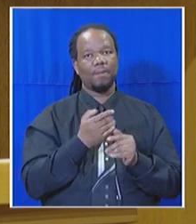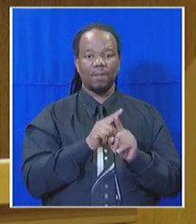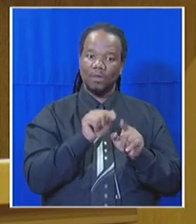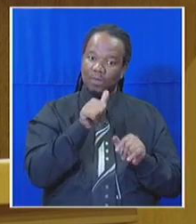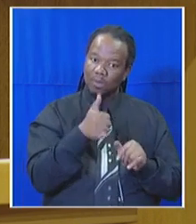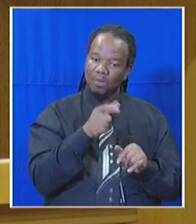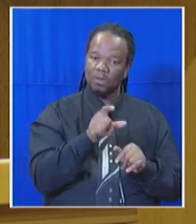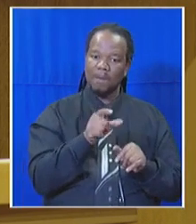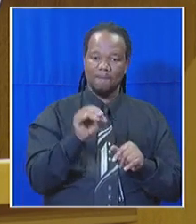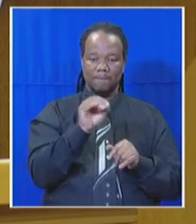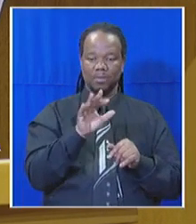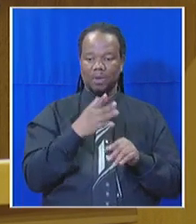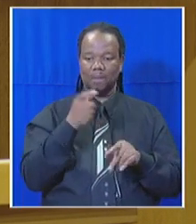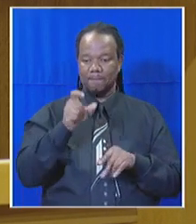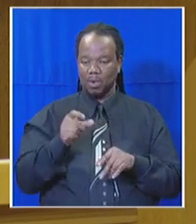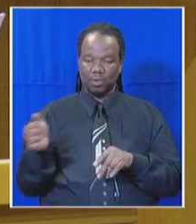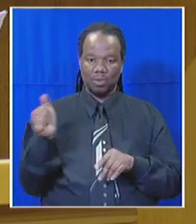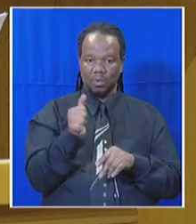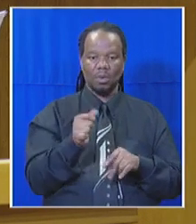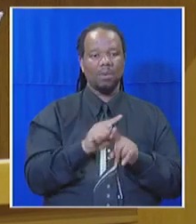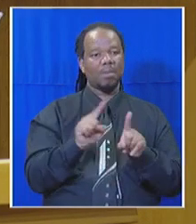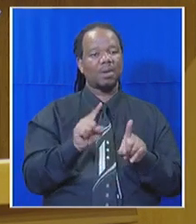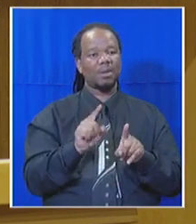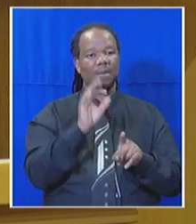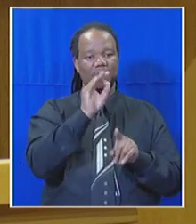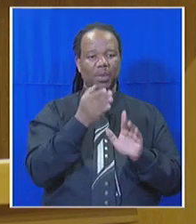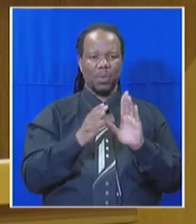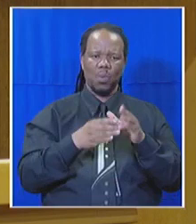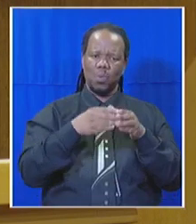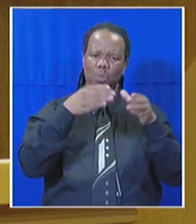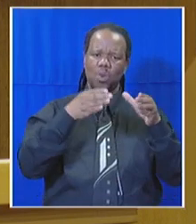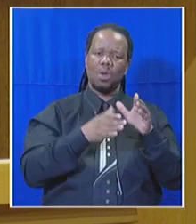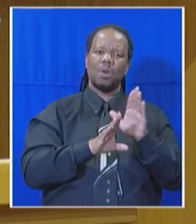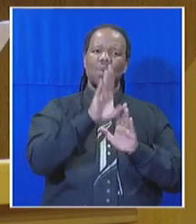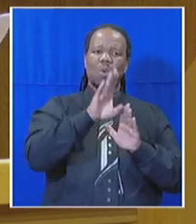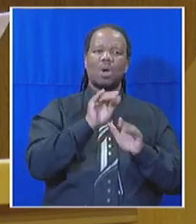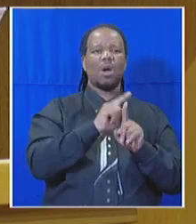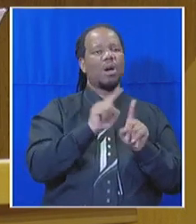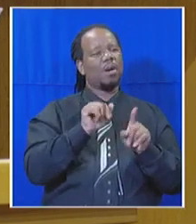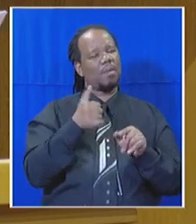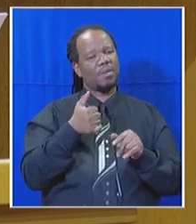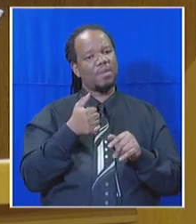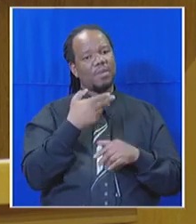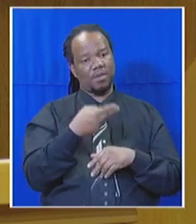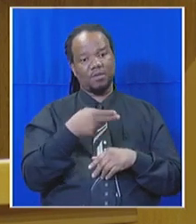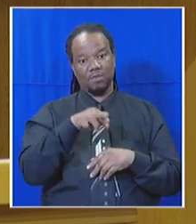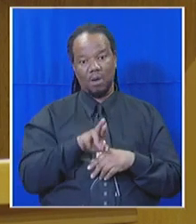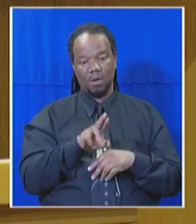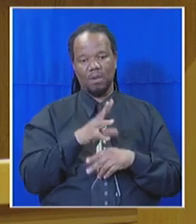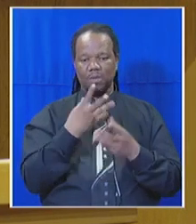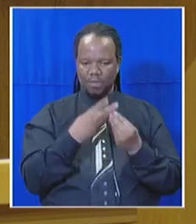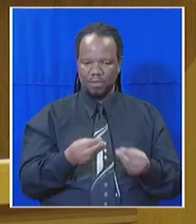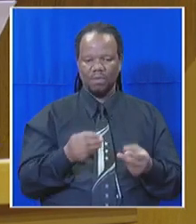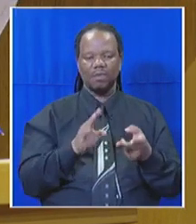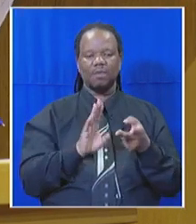this percentage is still too high and must be addressed by human resources. The second part is